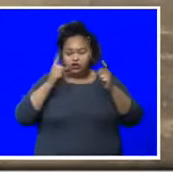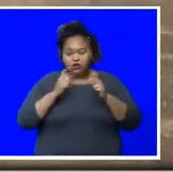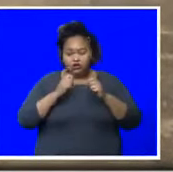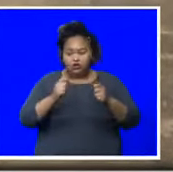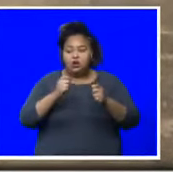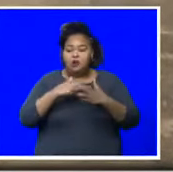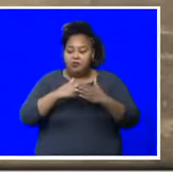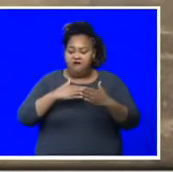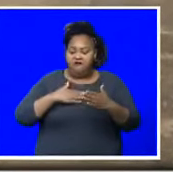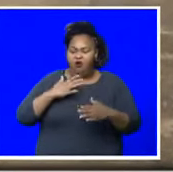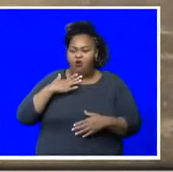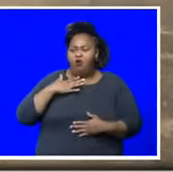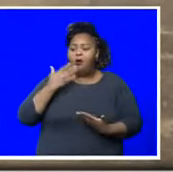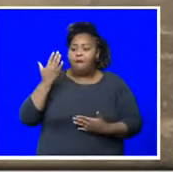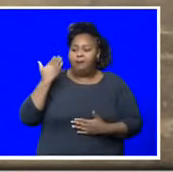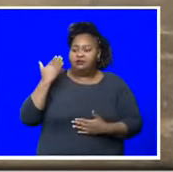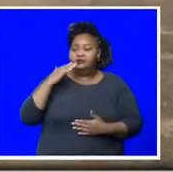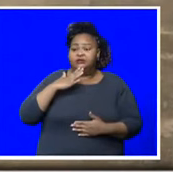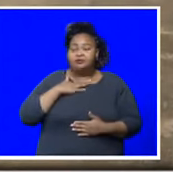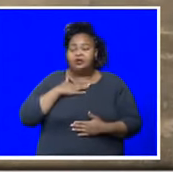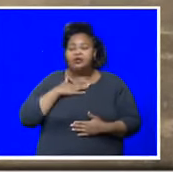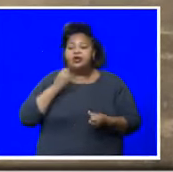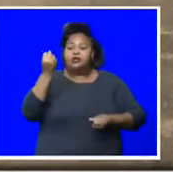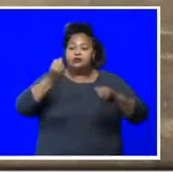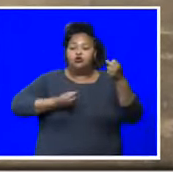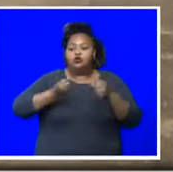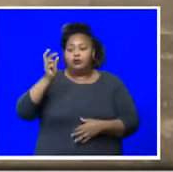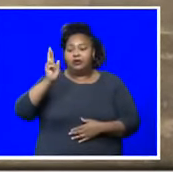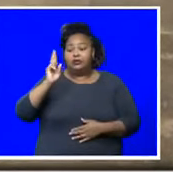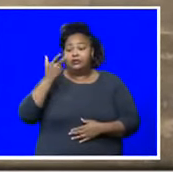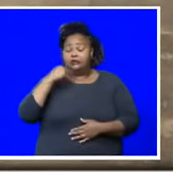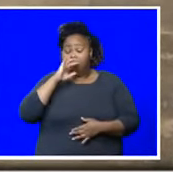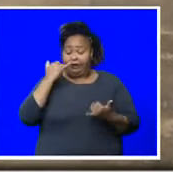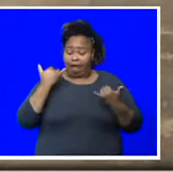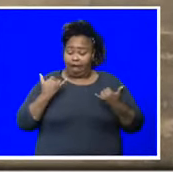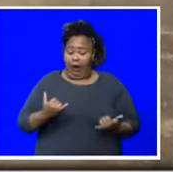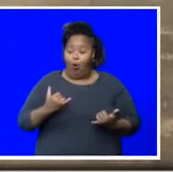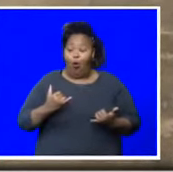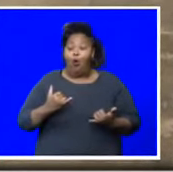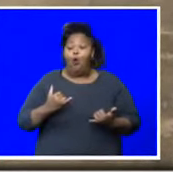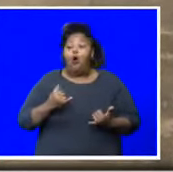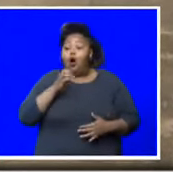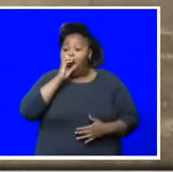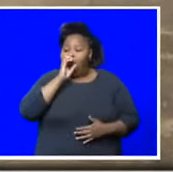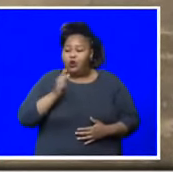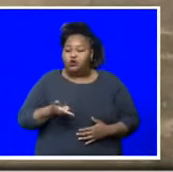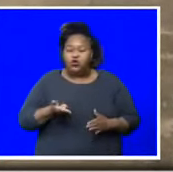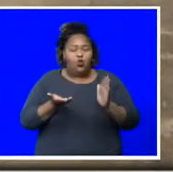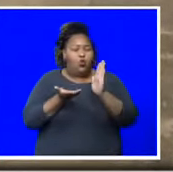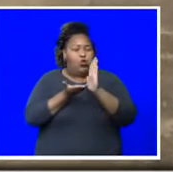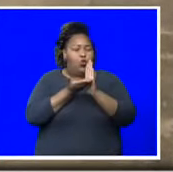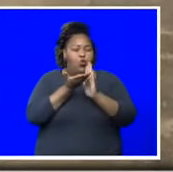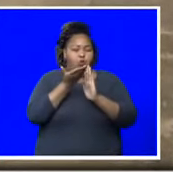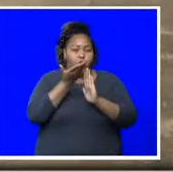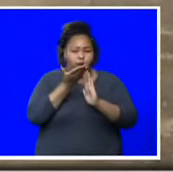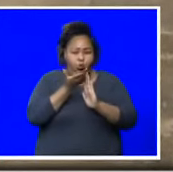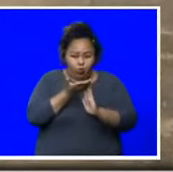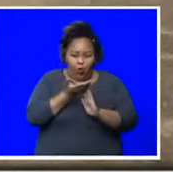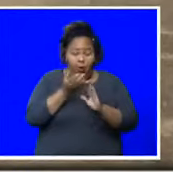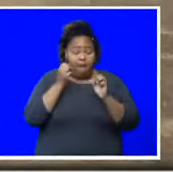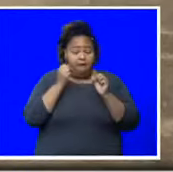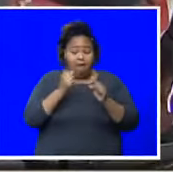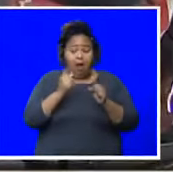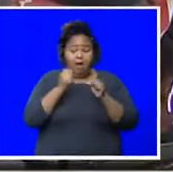nyalo timvo tikhuphukile even enjengoba ugasolina, so sekulukhuni kusebenta cause utikhanze sosebenta le transport kanti kuba ngcono